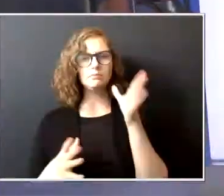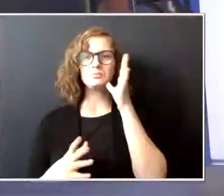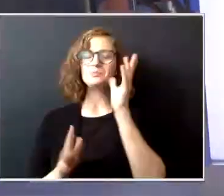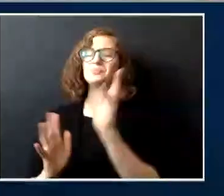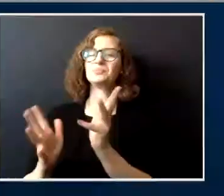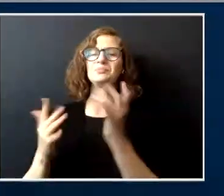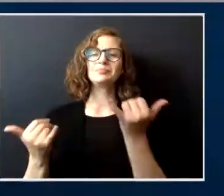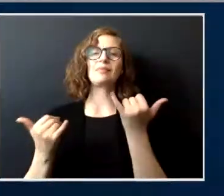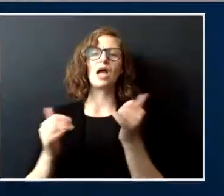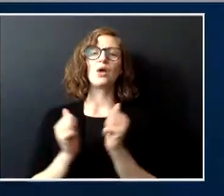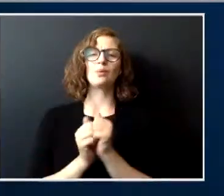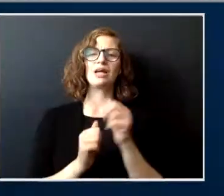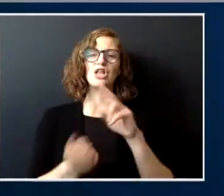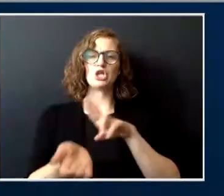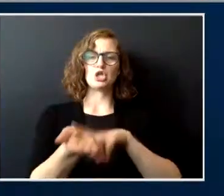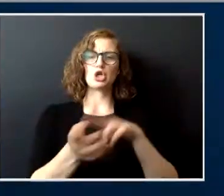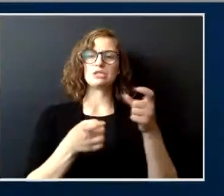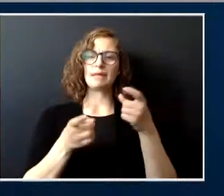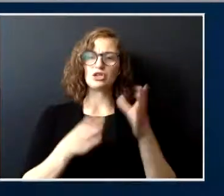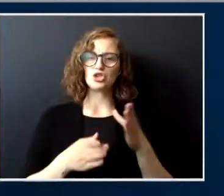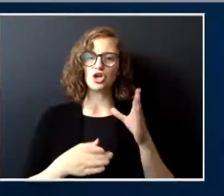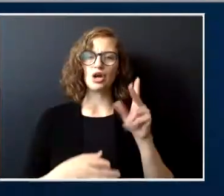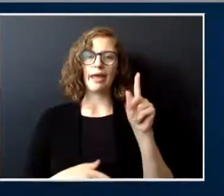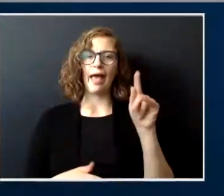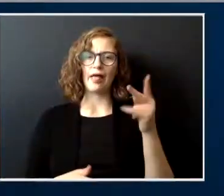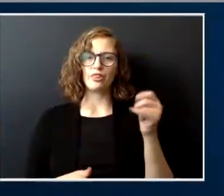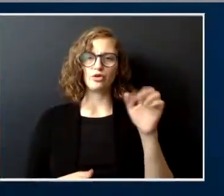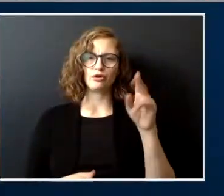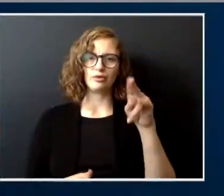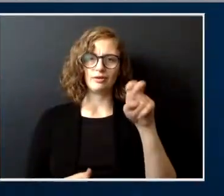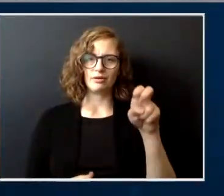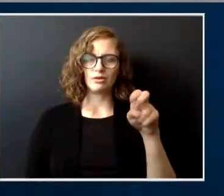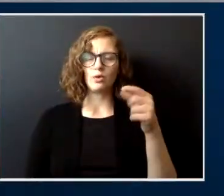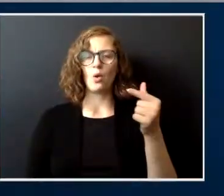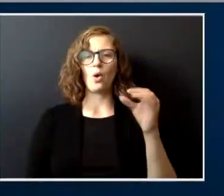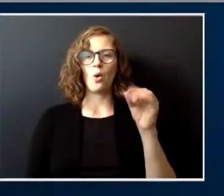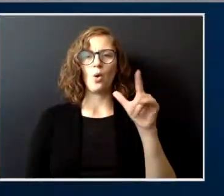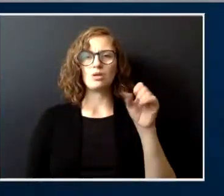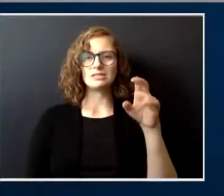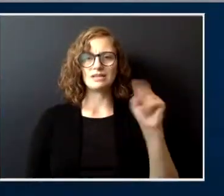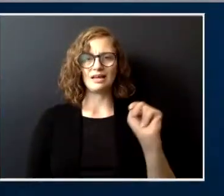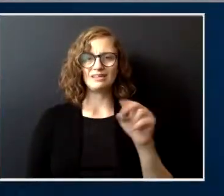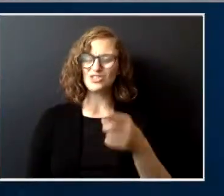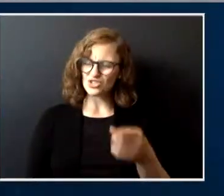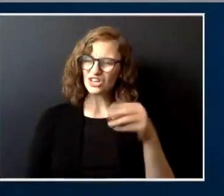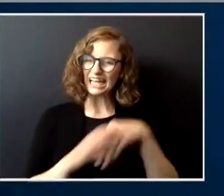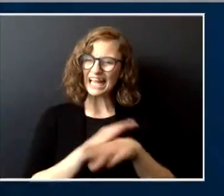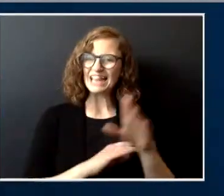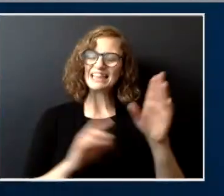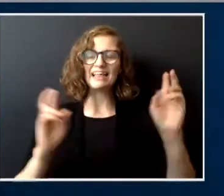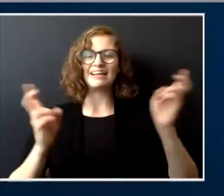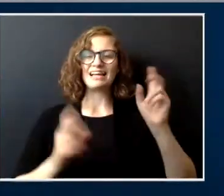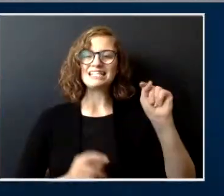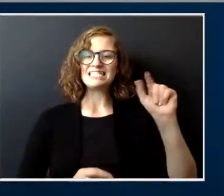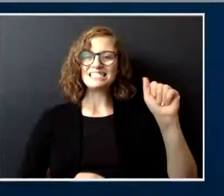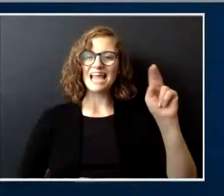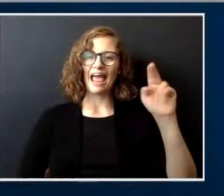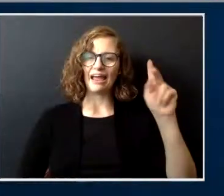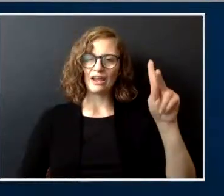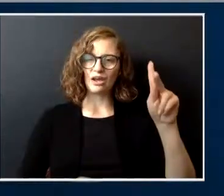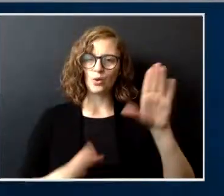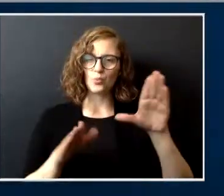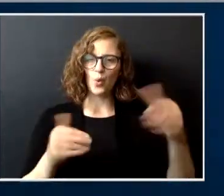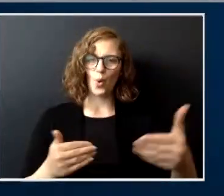You're in the tank room. Catherine, talk to us about what happens in there, and is there still a tank? Because when I was young and working in the burn